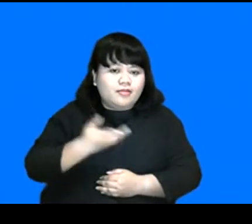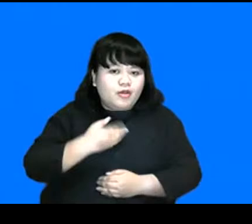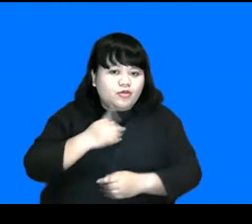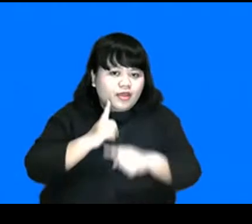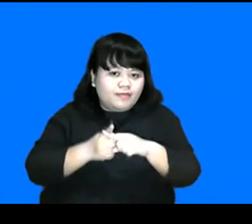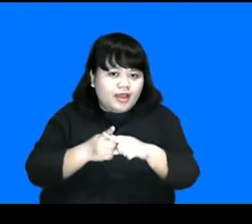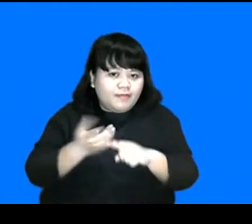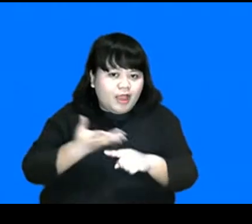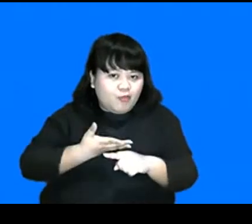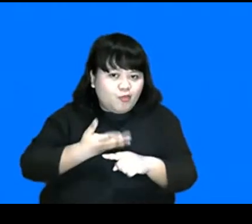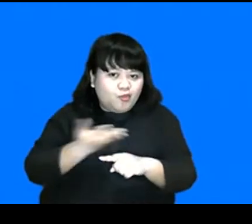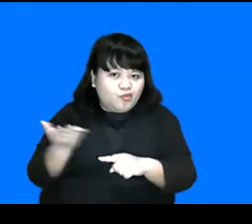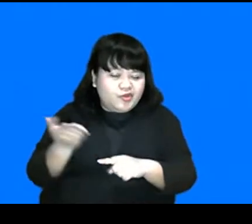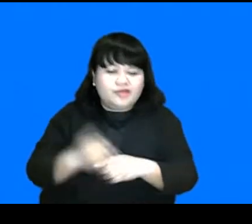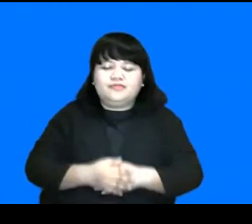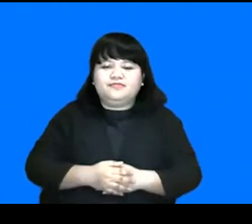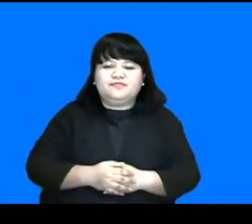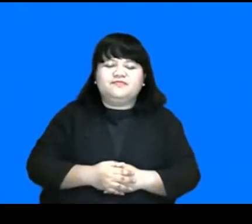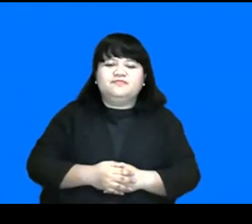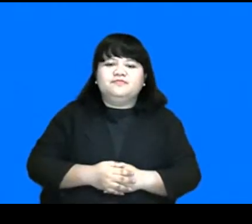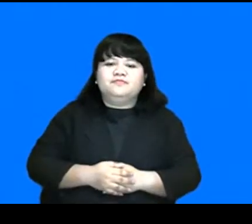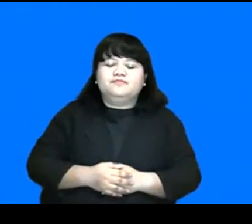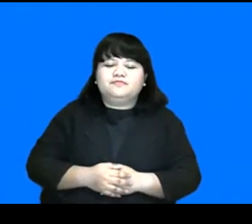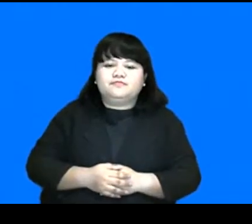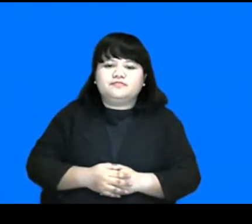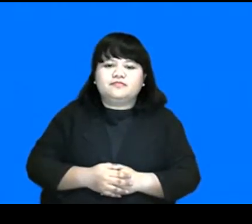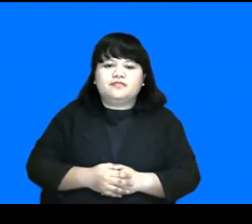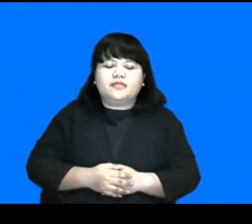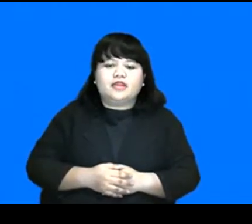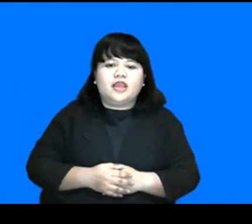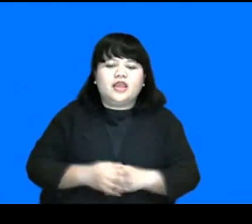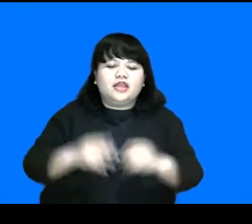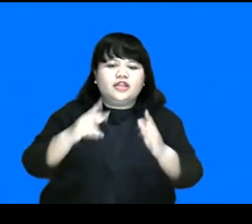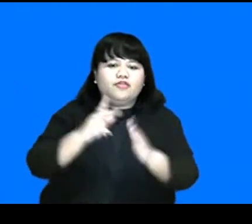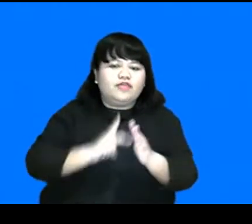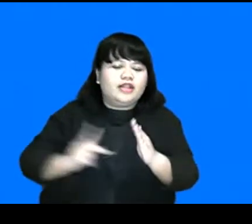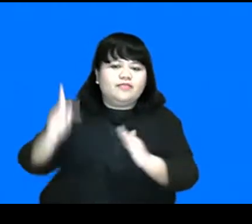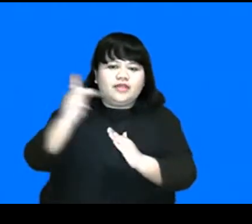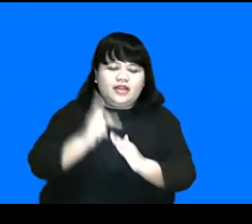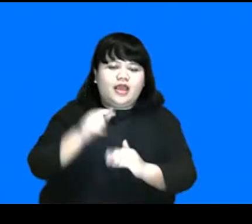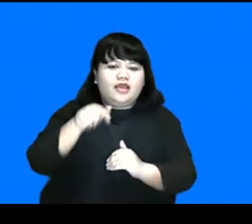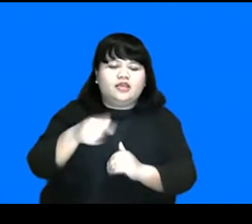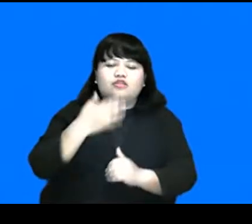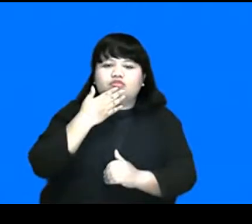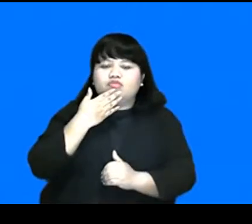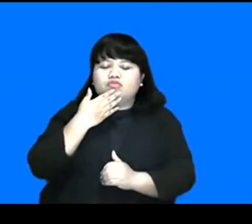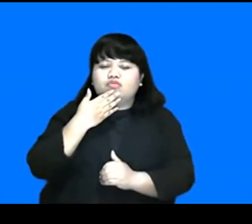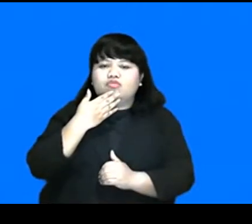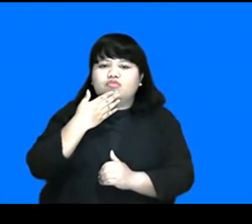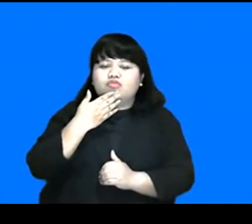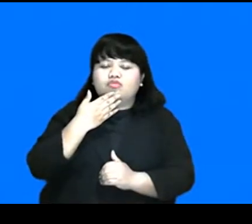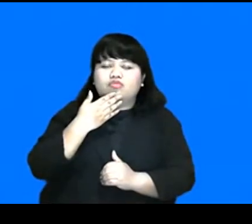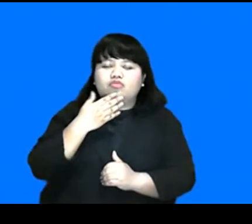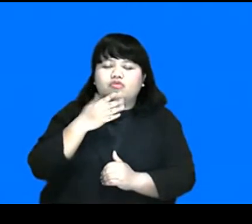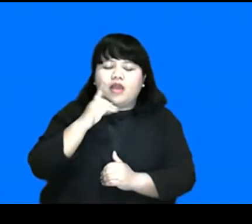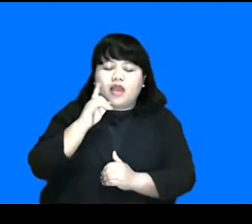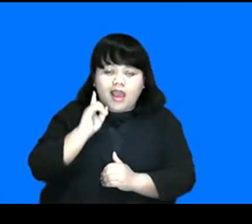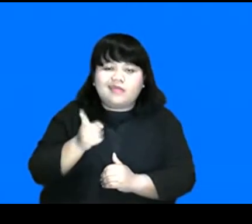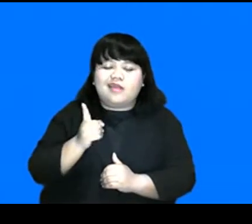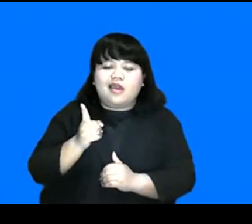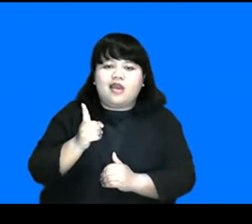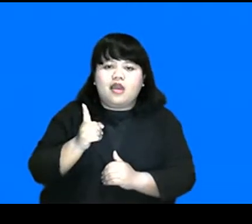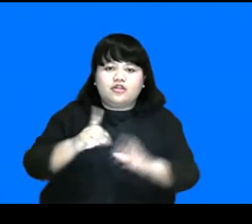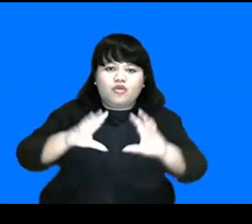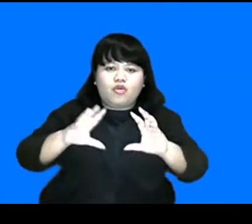So in the Philippines, there's already a bill passed in Congress, lower house, actually House of Representatives, but we have our own bill. So hopefully